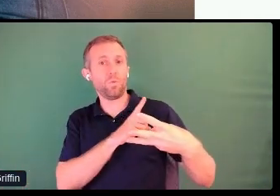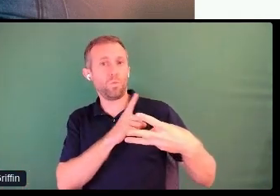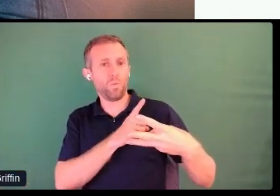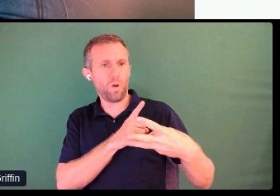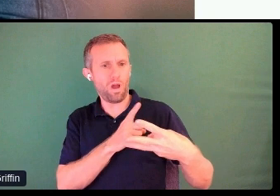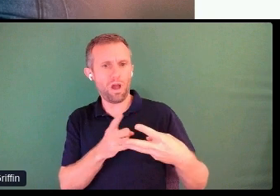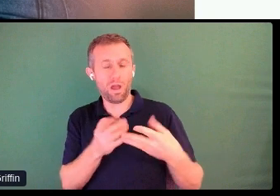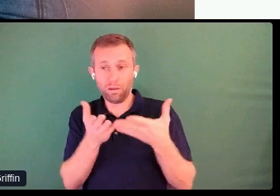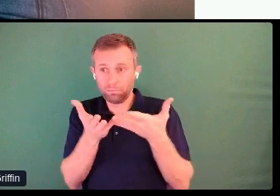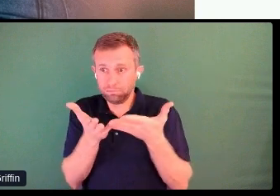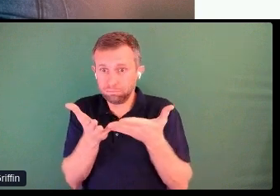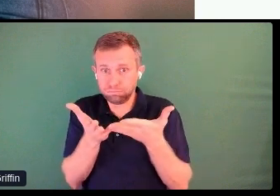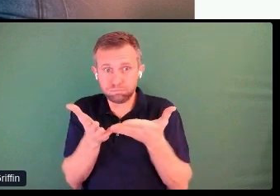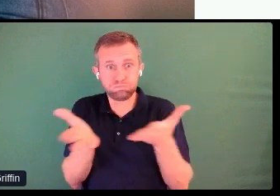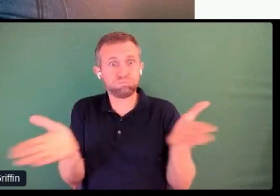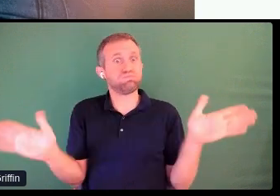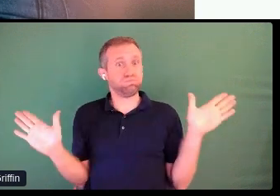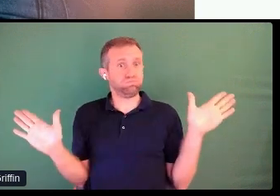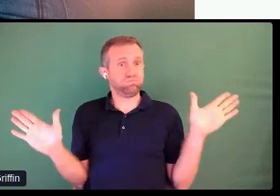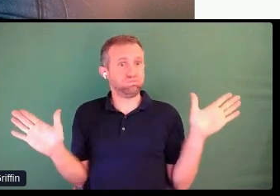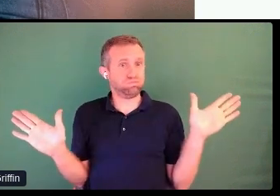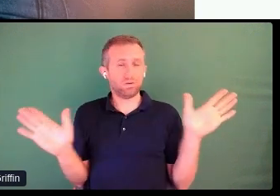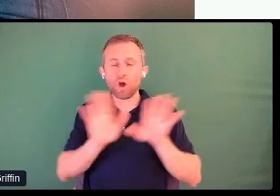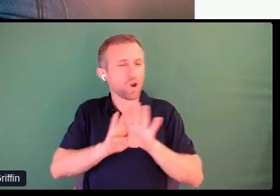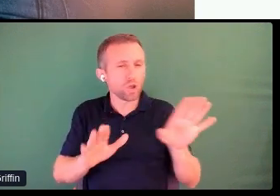more customers who can benefit from them.